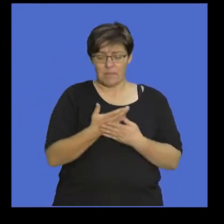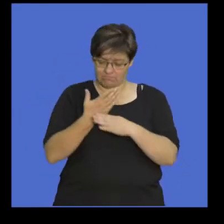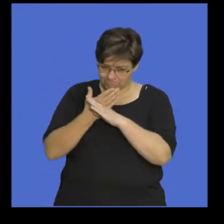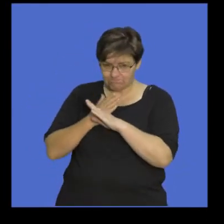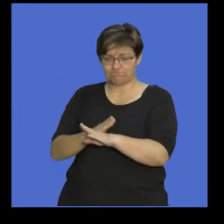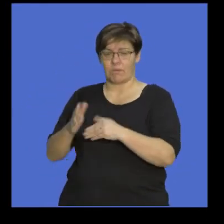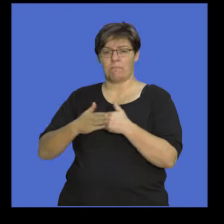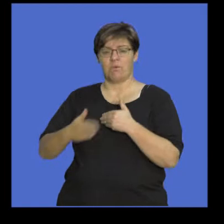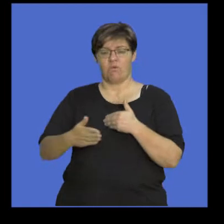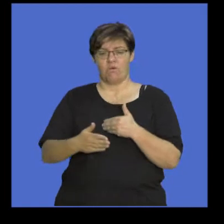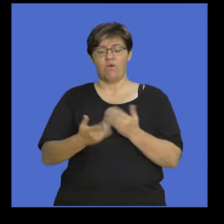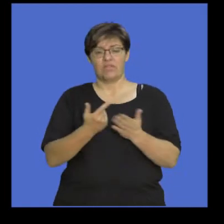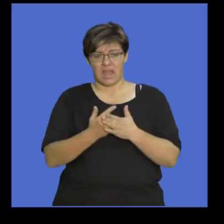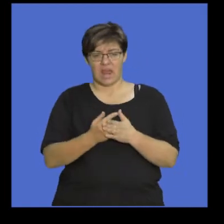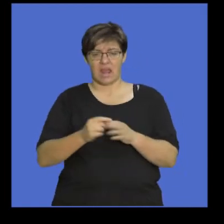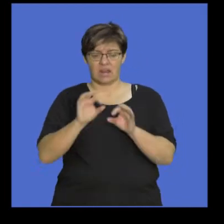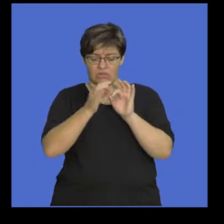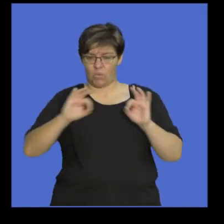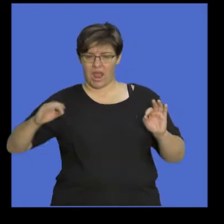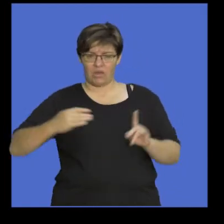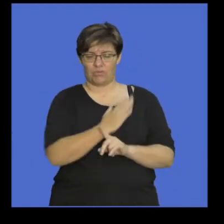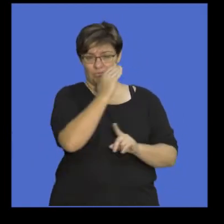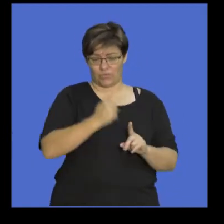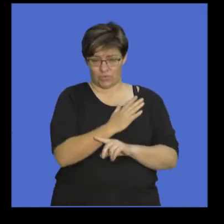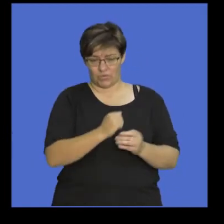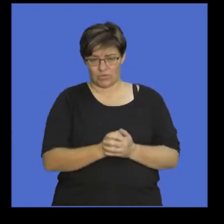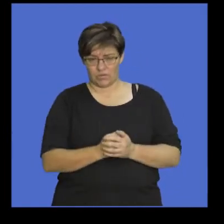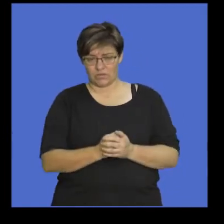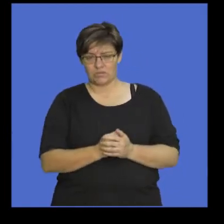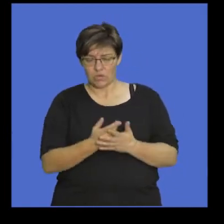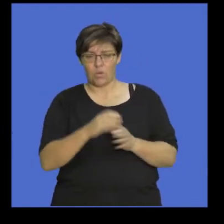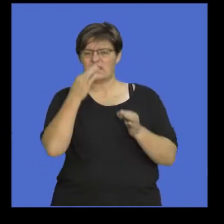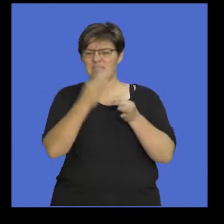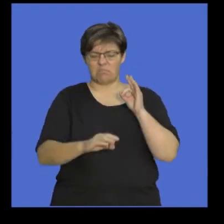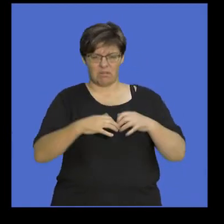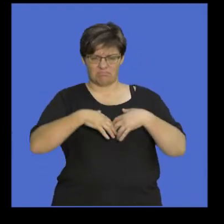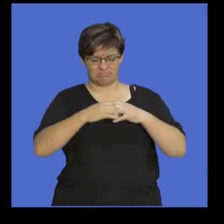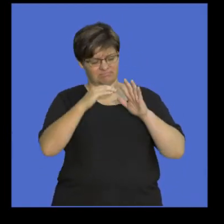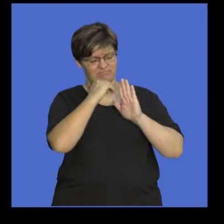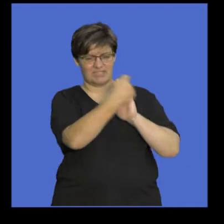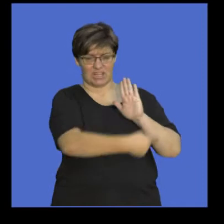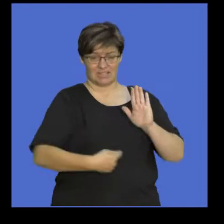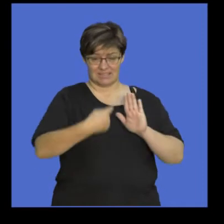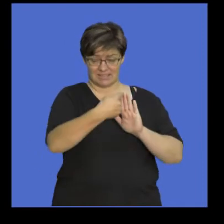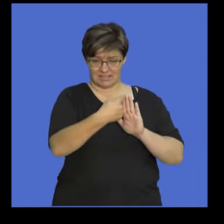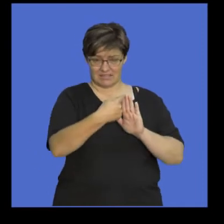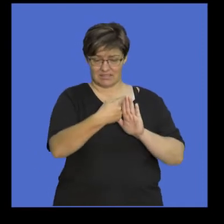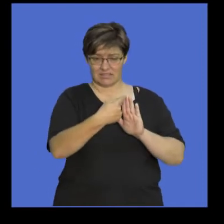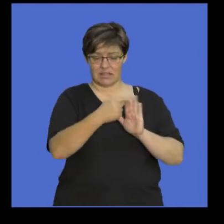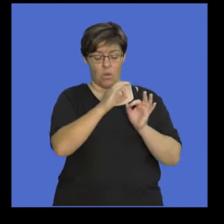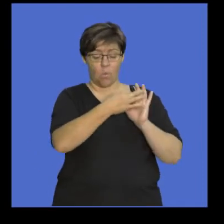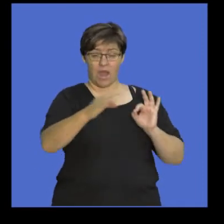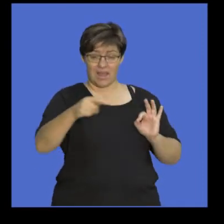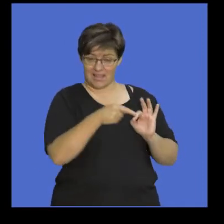greater resistance than the conducting wire. So the assumption in our simple circuits that we'll set up today is that the